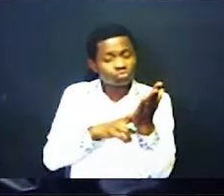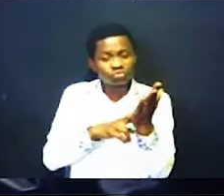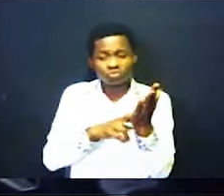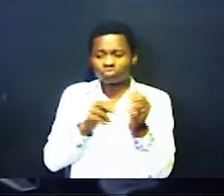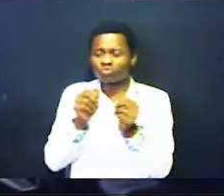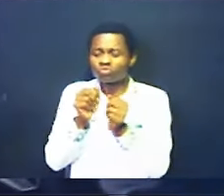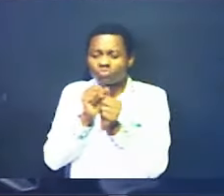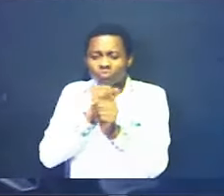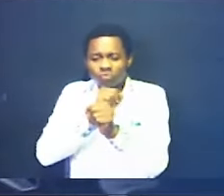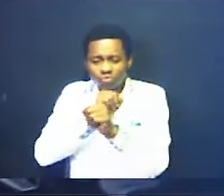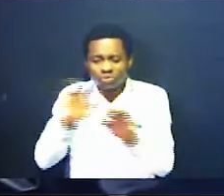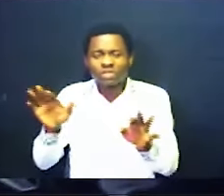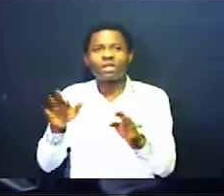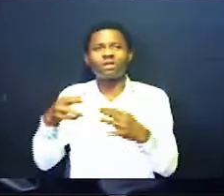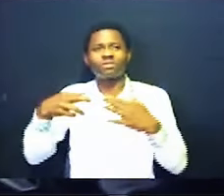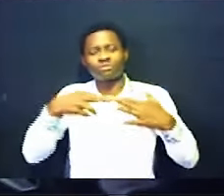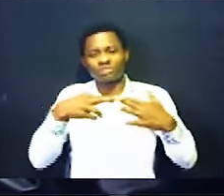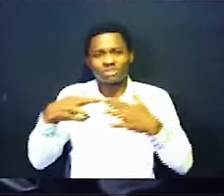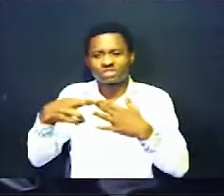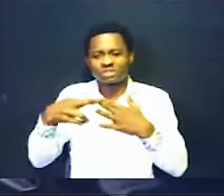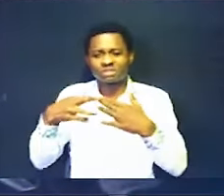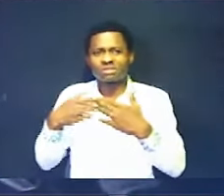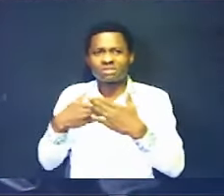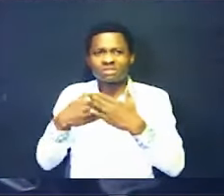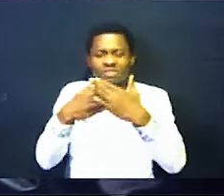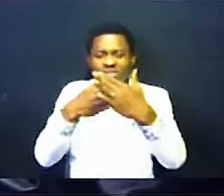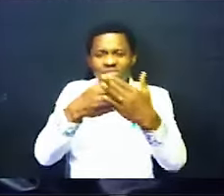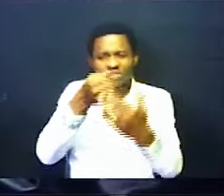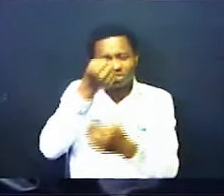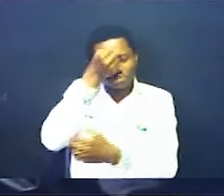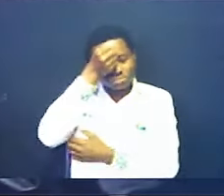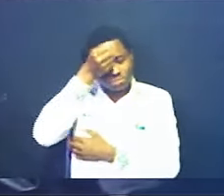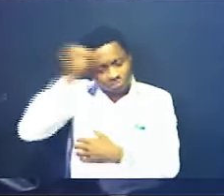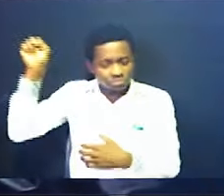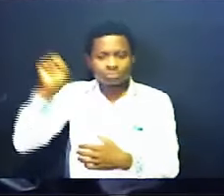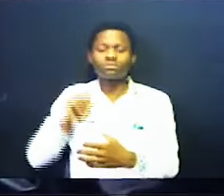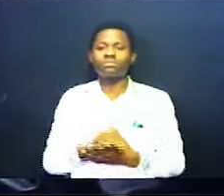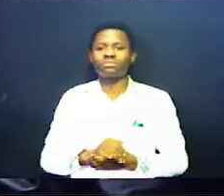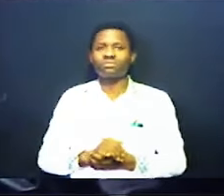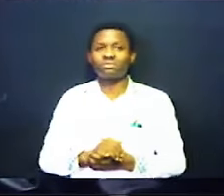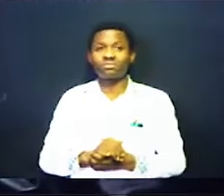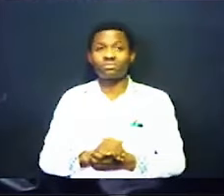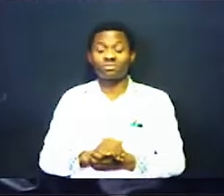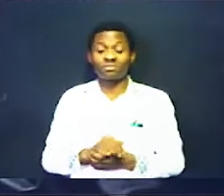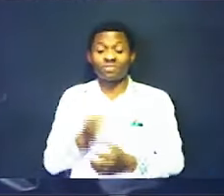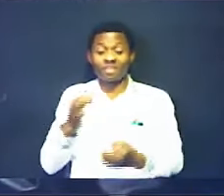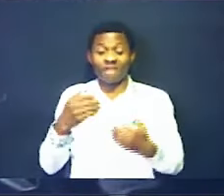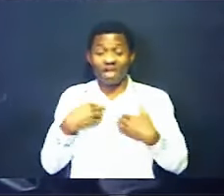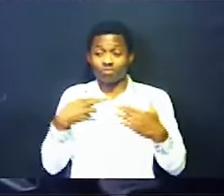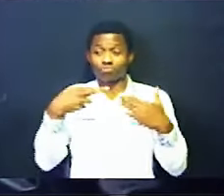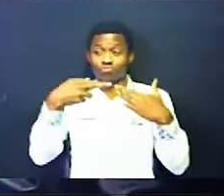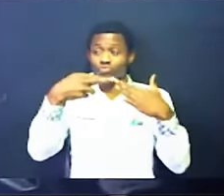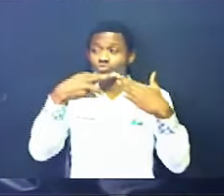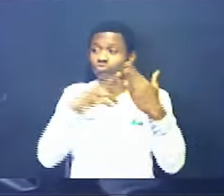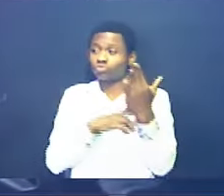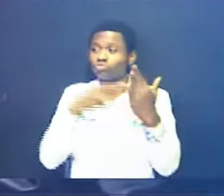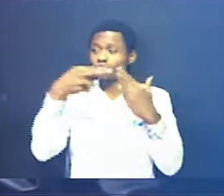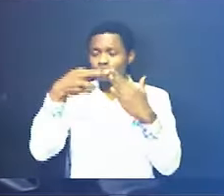Pe emra wa sheshe da ho a ennam ayonkofa sonko so ene ba no ni ko wiewie no